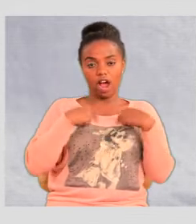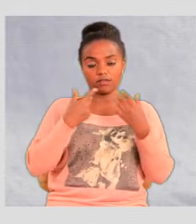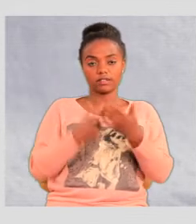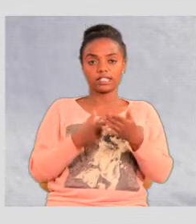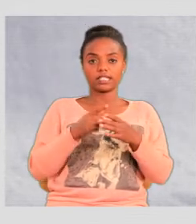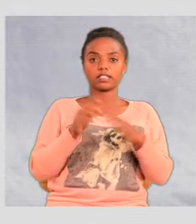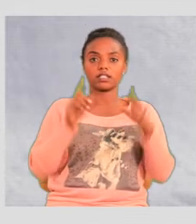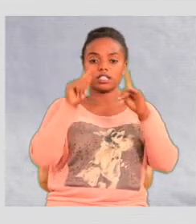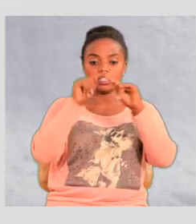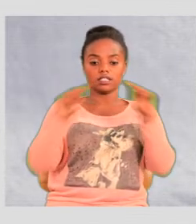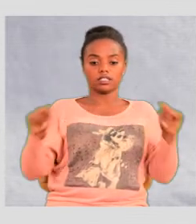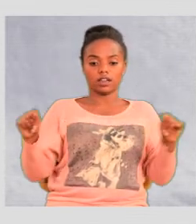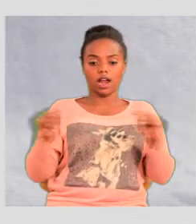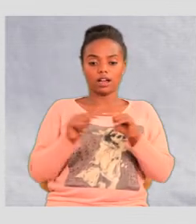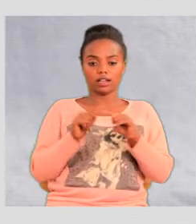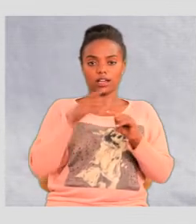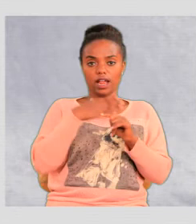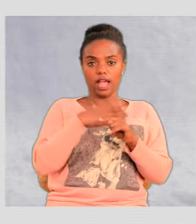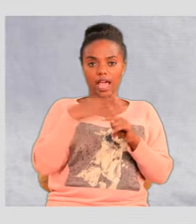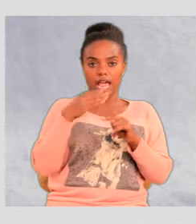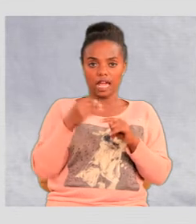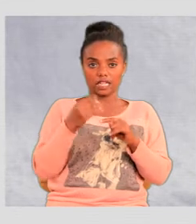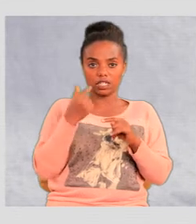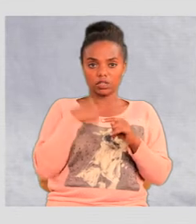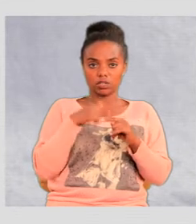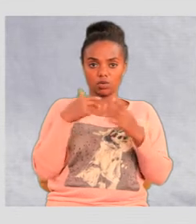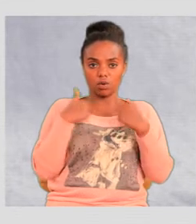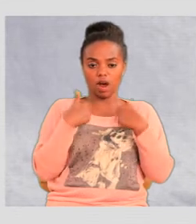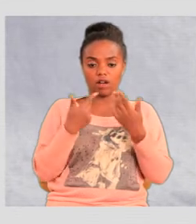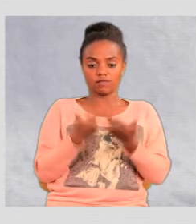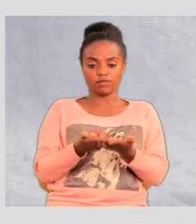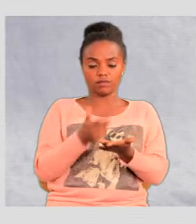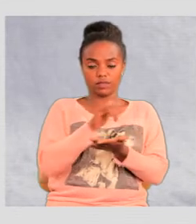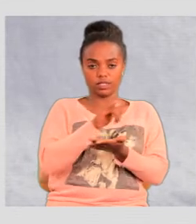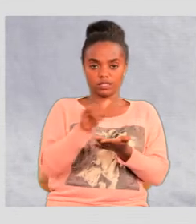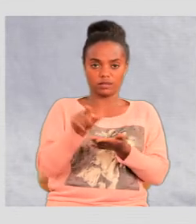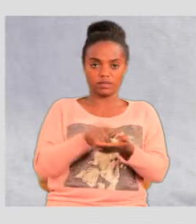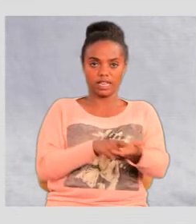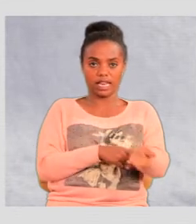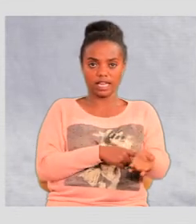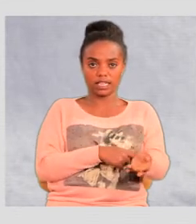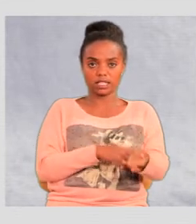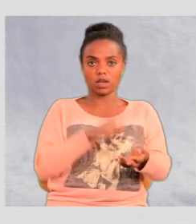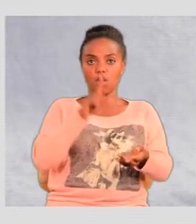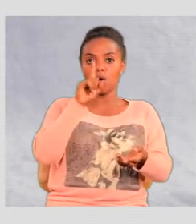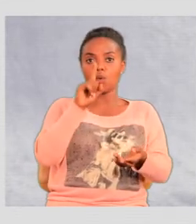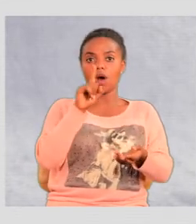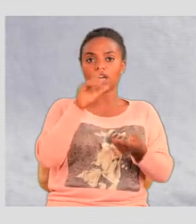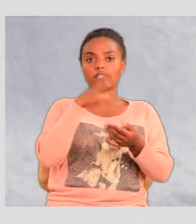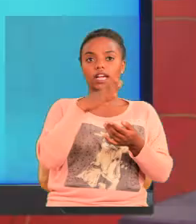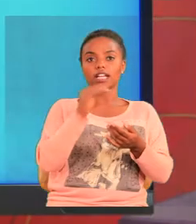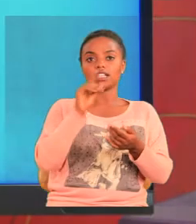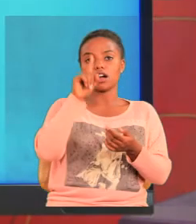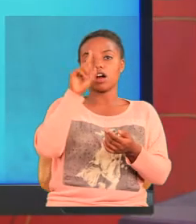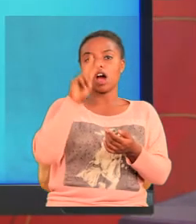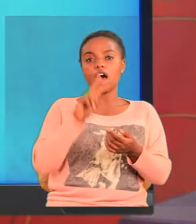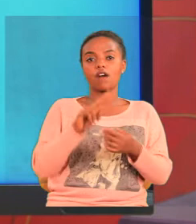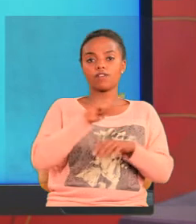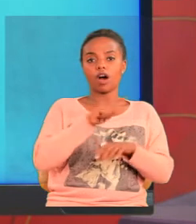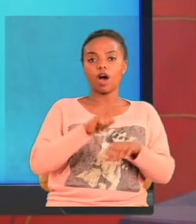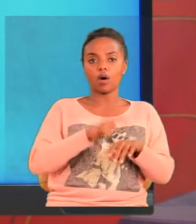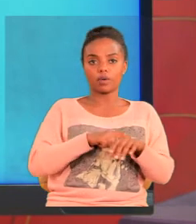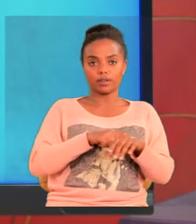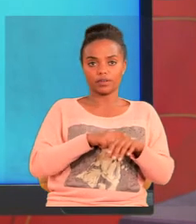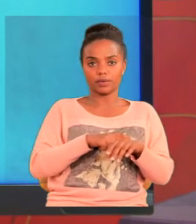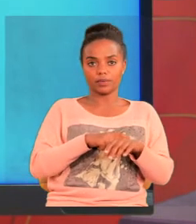triangle, and we have this length. In 1.5 hour, B moves 135.